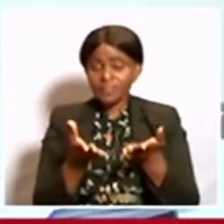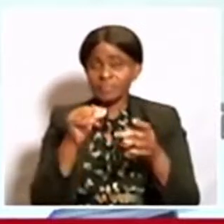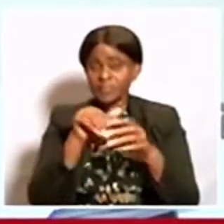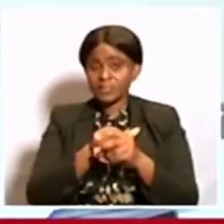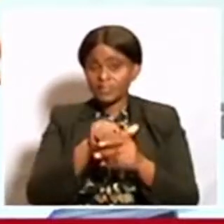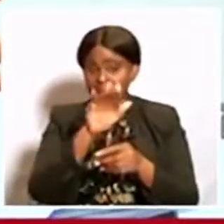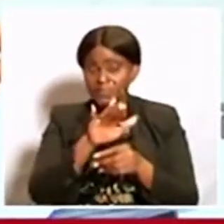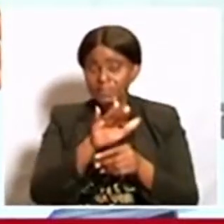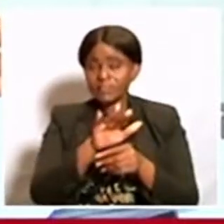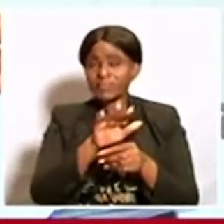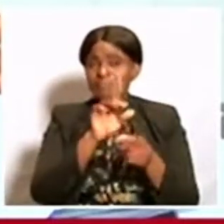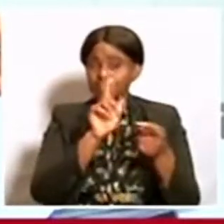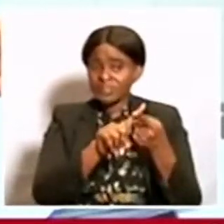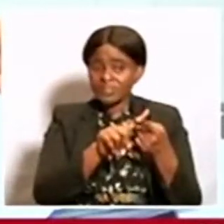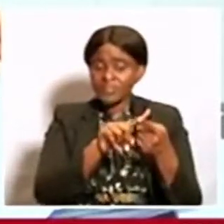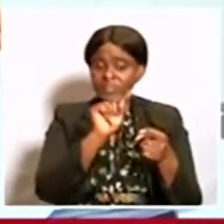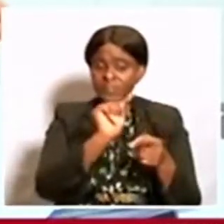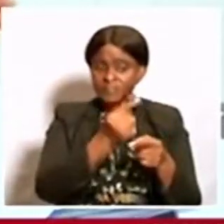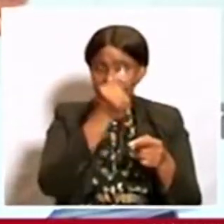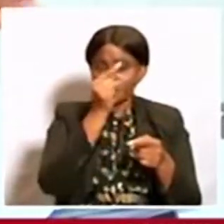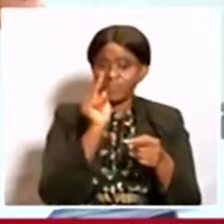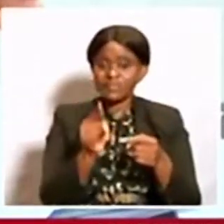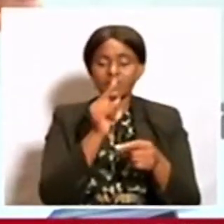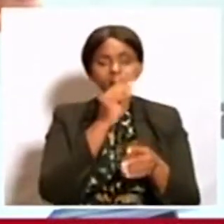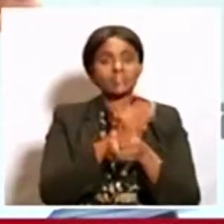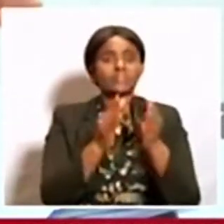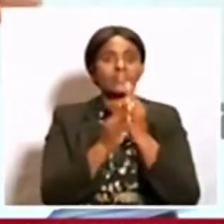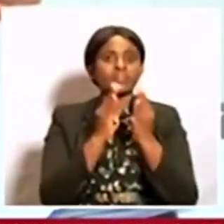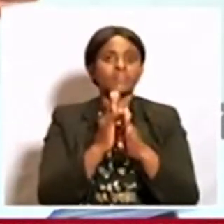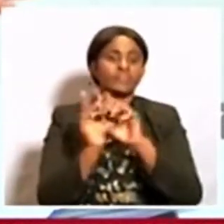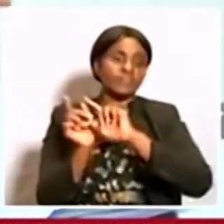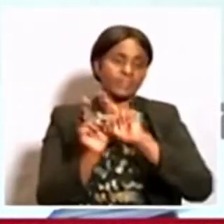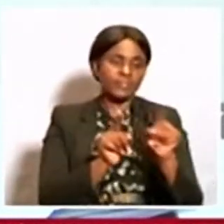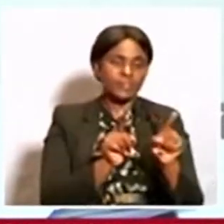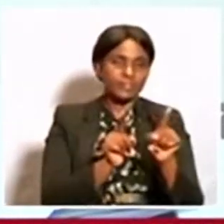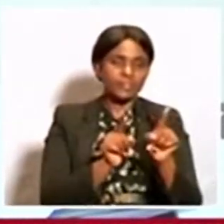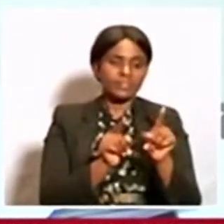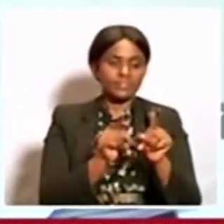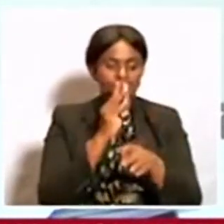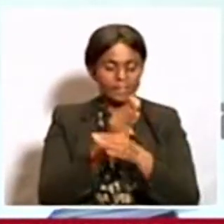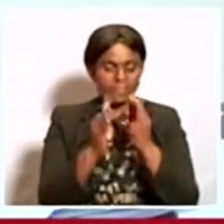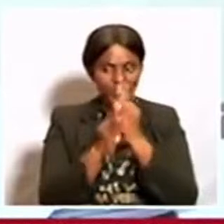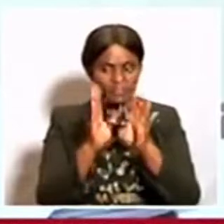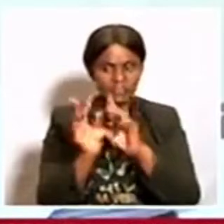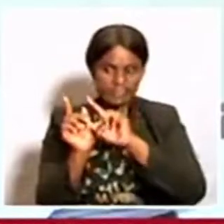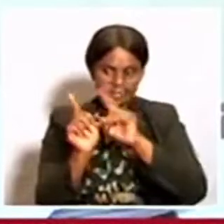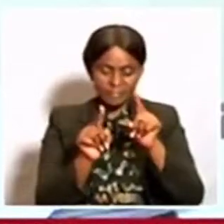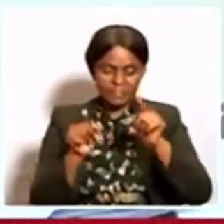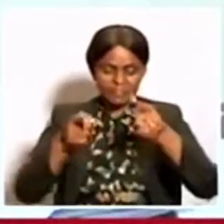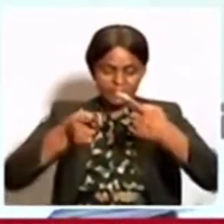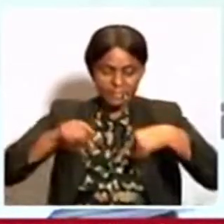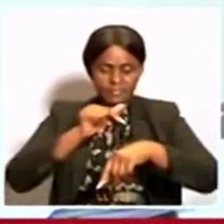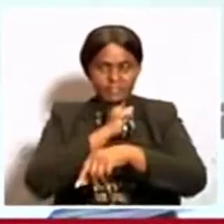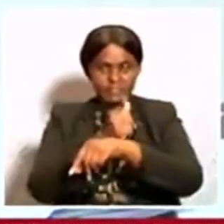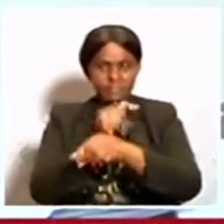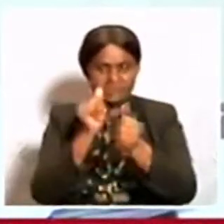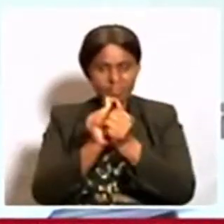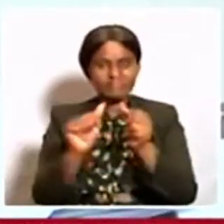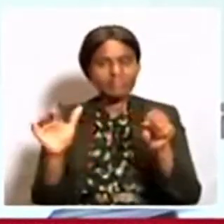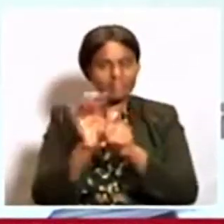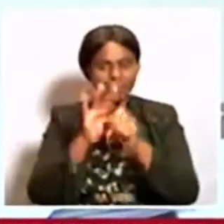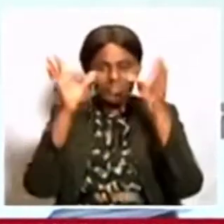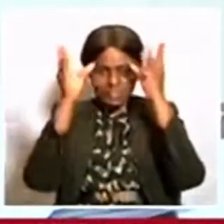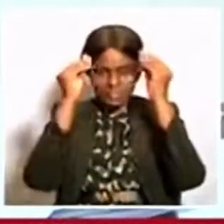where in the first place, when this contractor comes, the contractor comes to the local authority with full